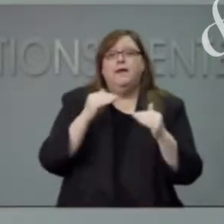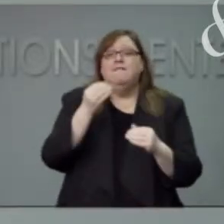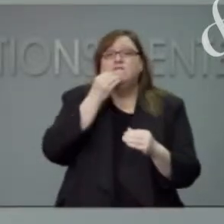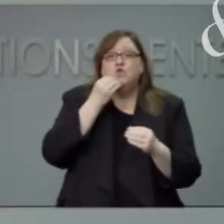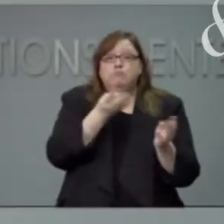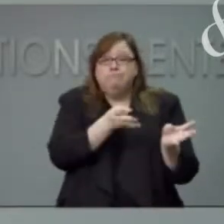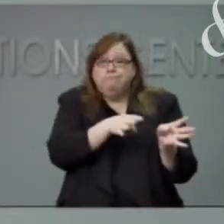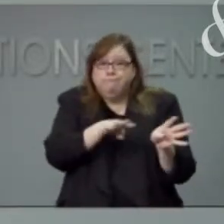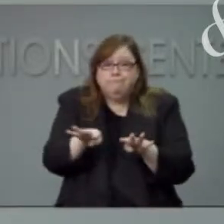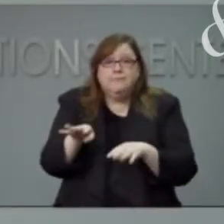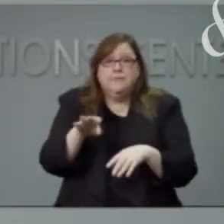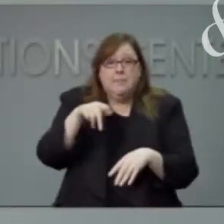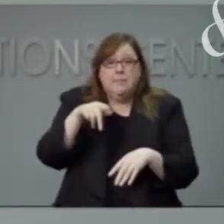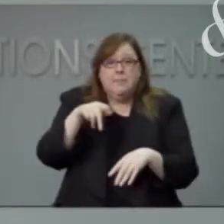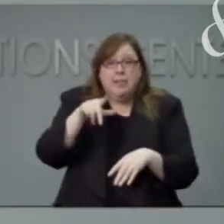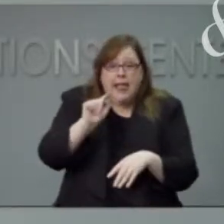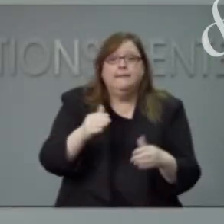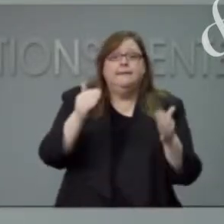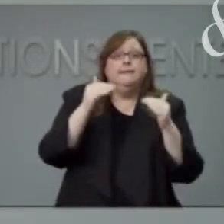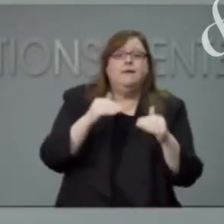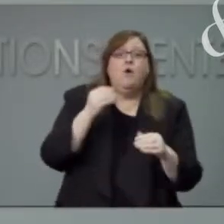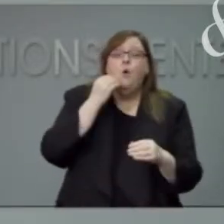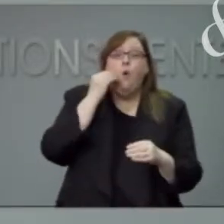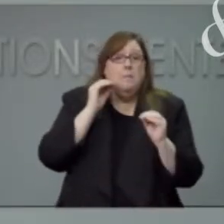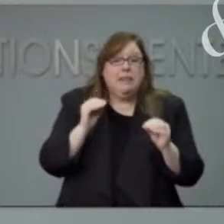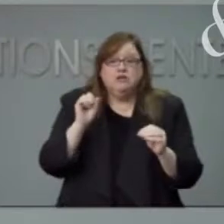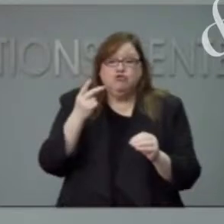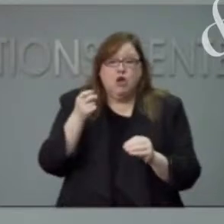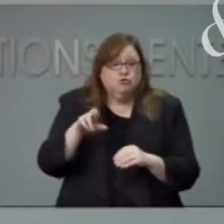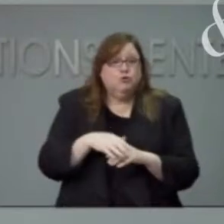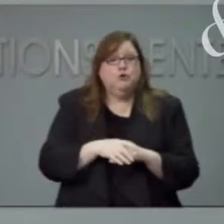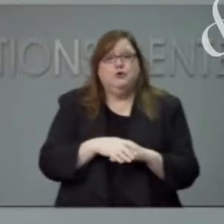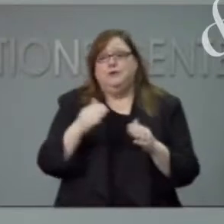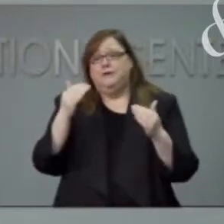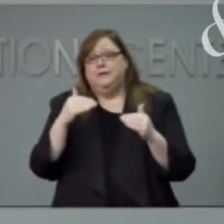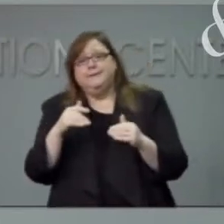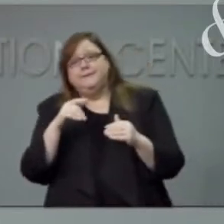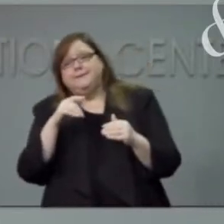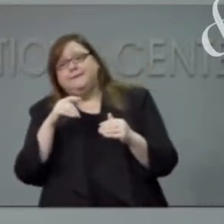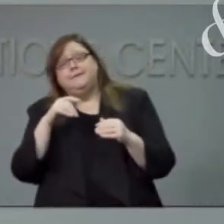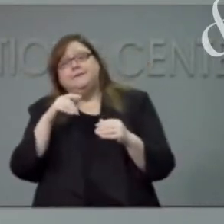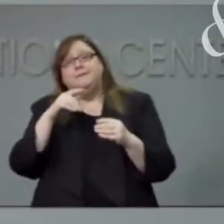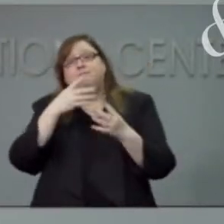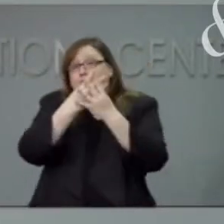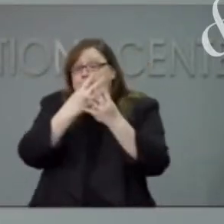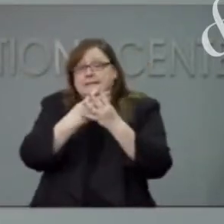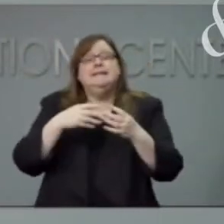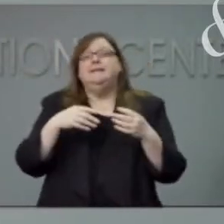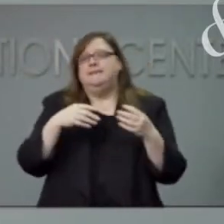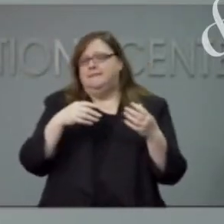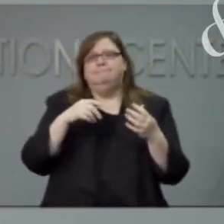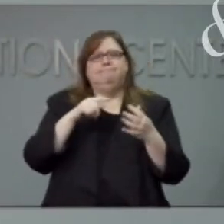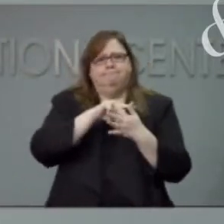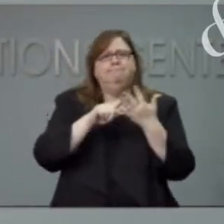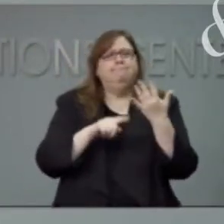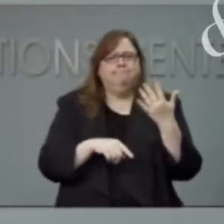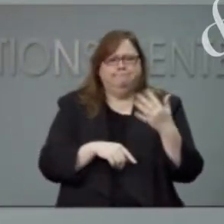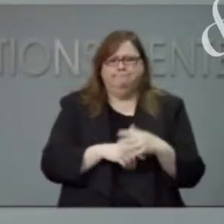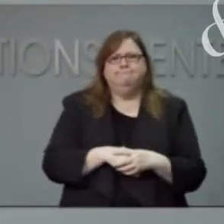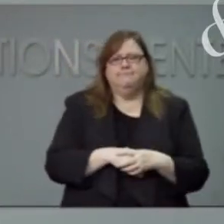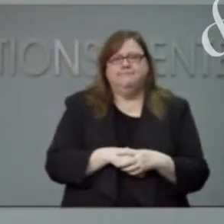facilities. And while testing is important, it is insufficient on its